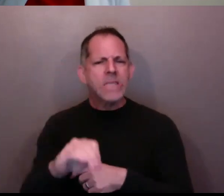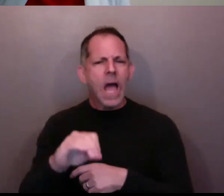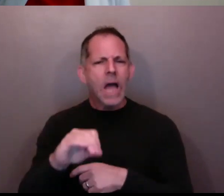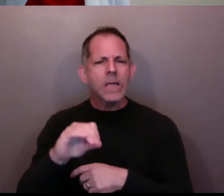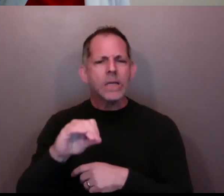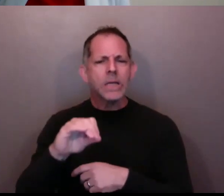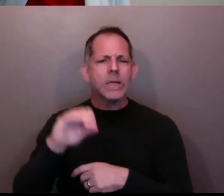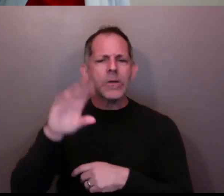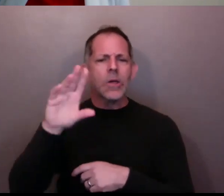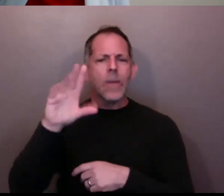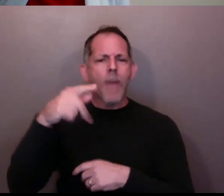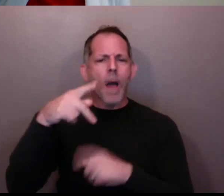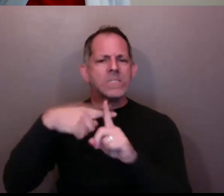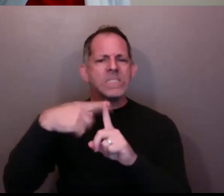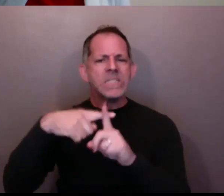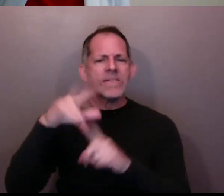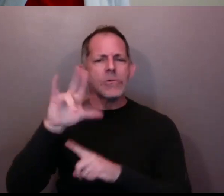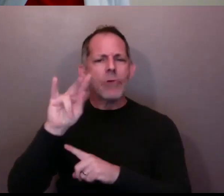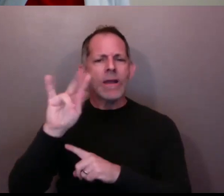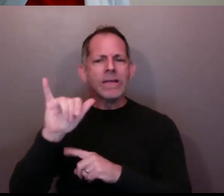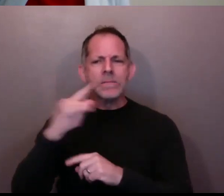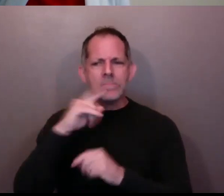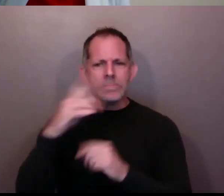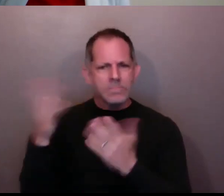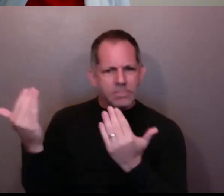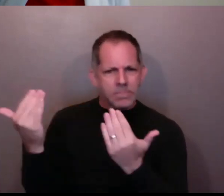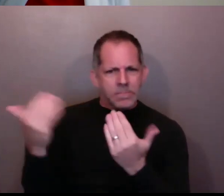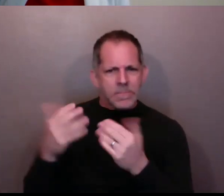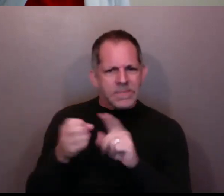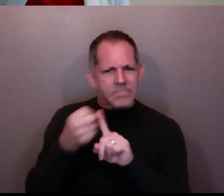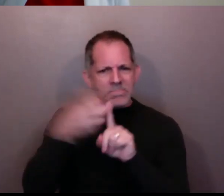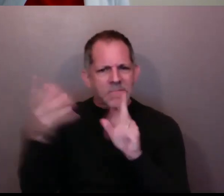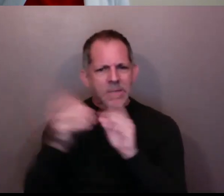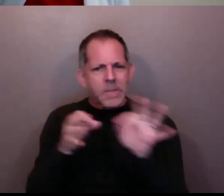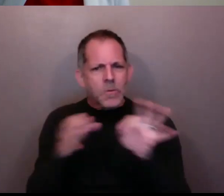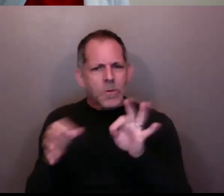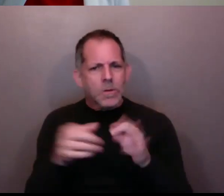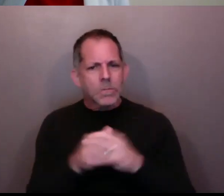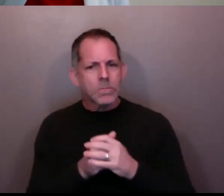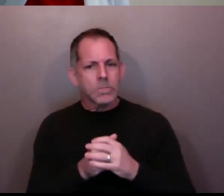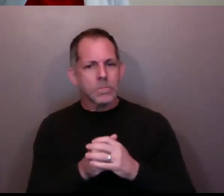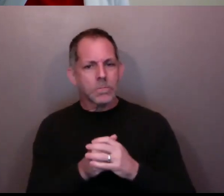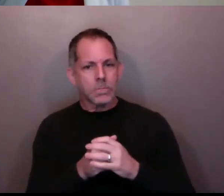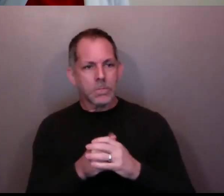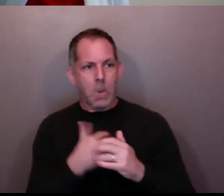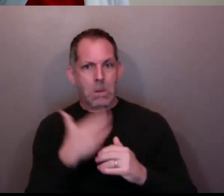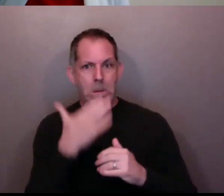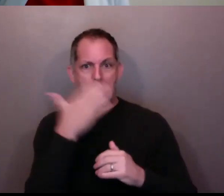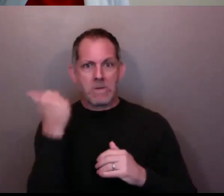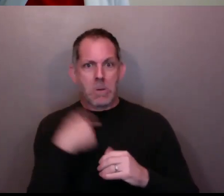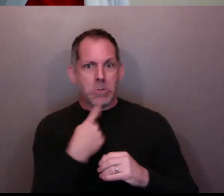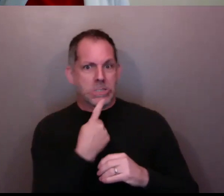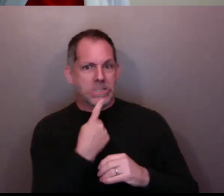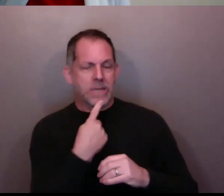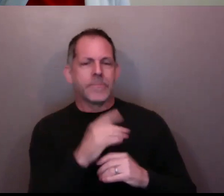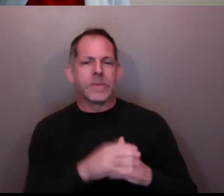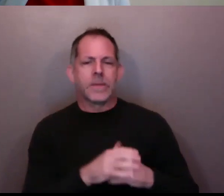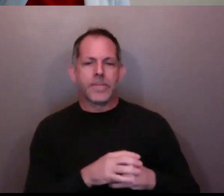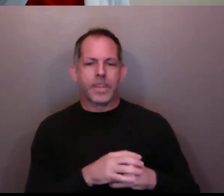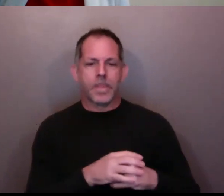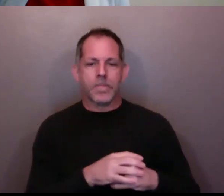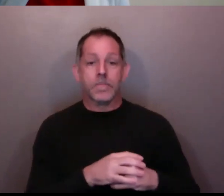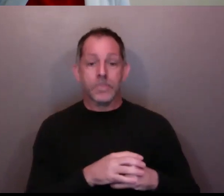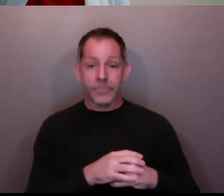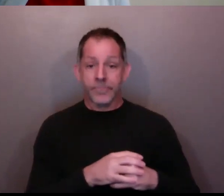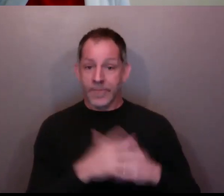Well, I didn't say, maybe I did. I can't remember if I said it wasn't alarming or not. It certainly draws attention when you go from